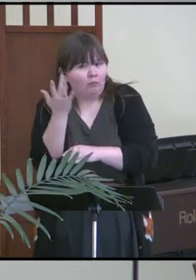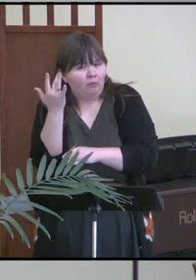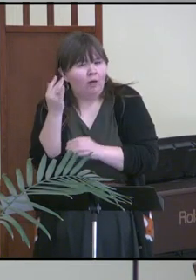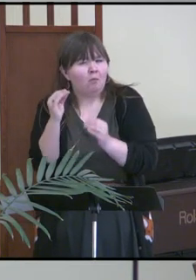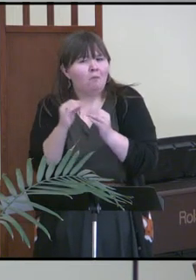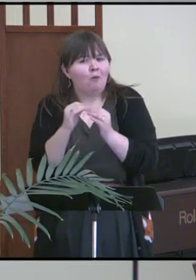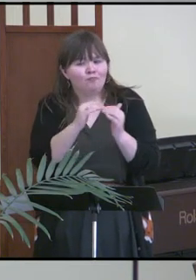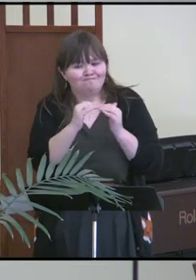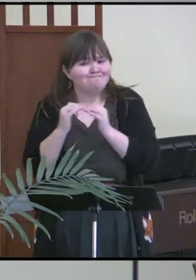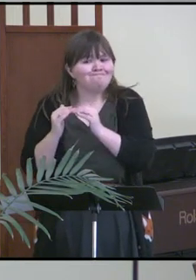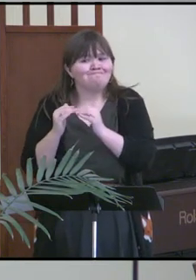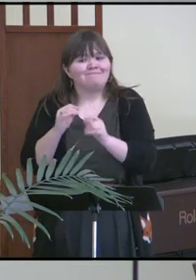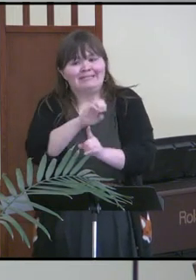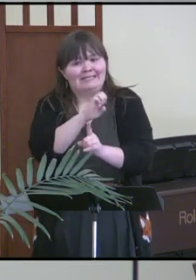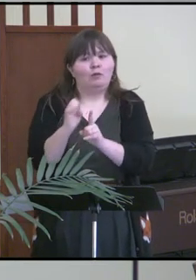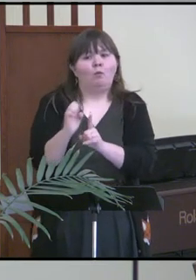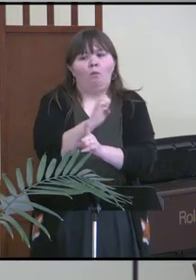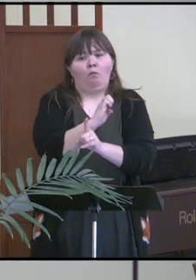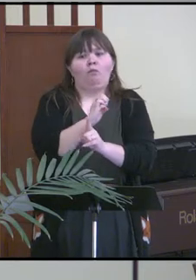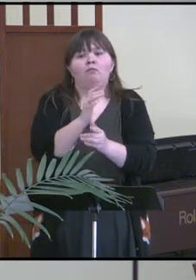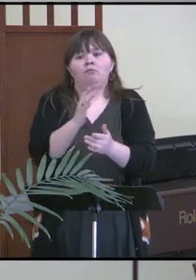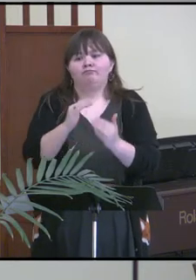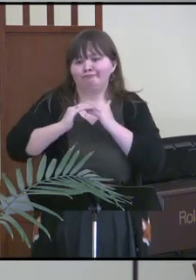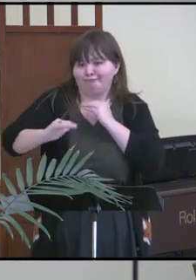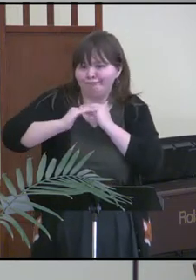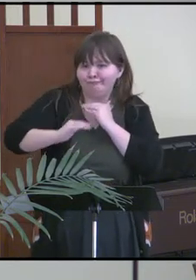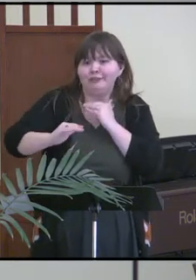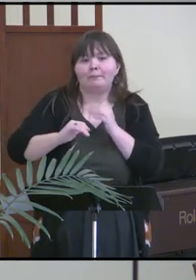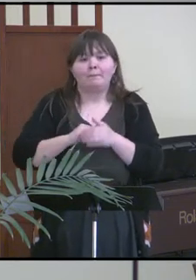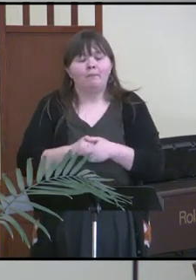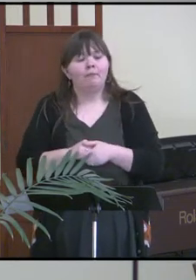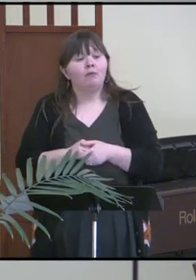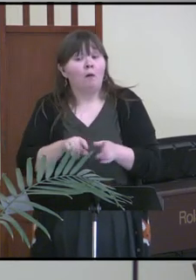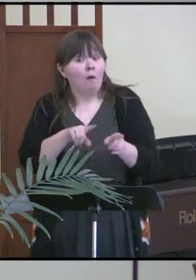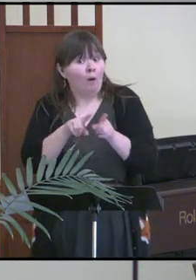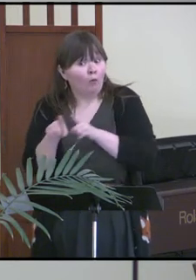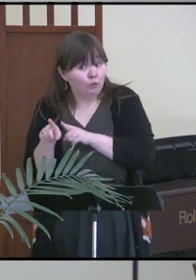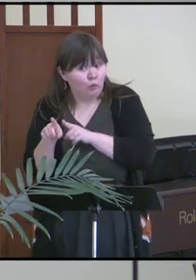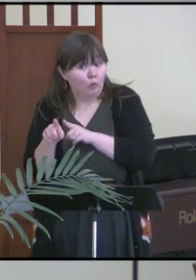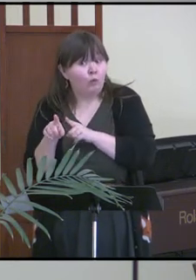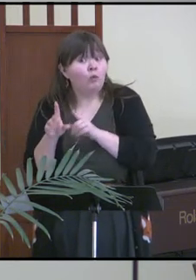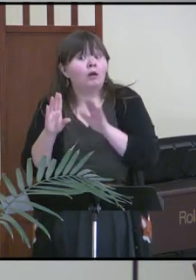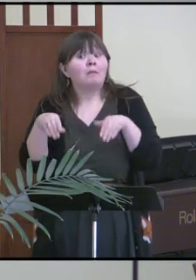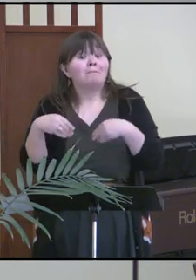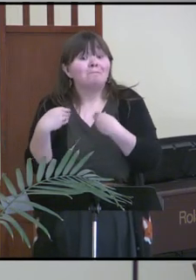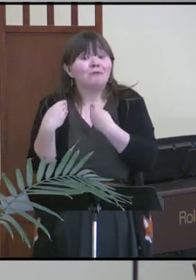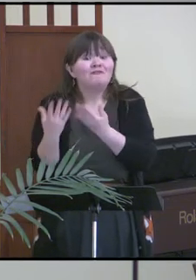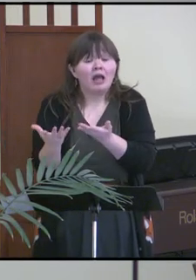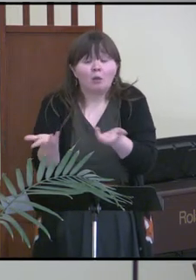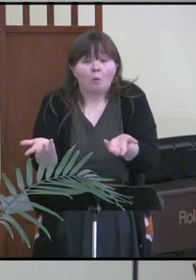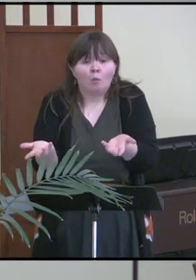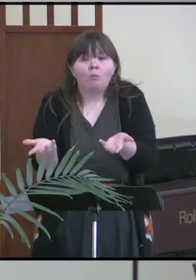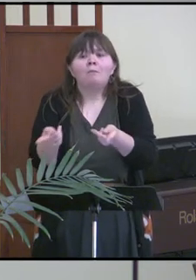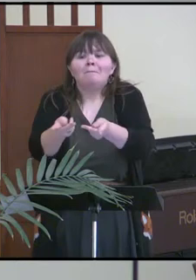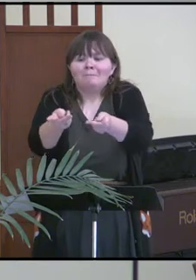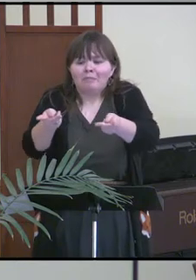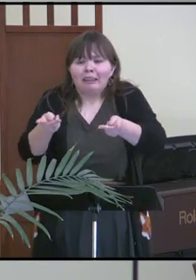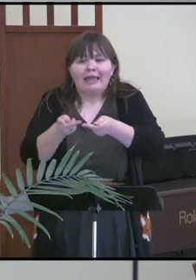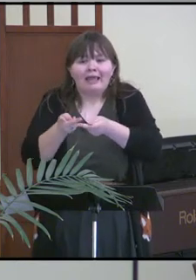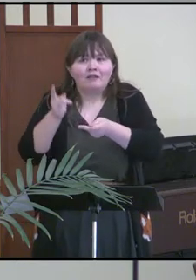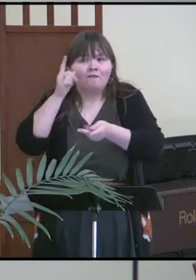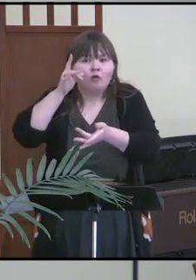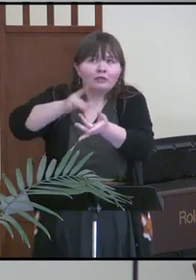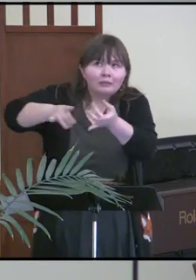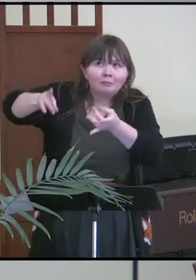more eco-friendly and sustainable. We also want to provide a place for a